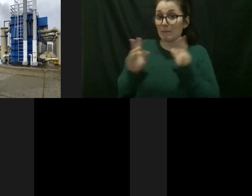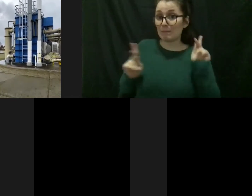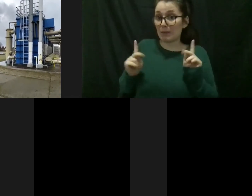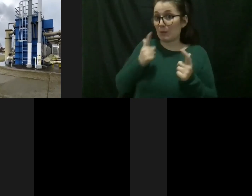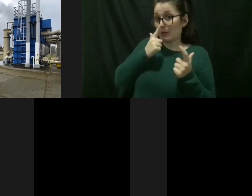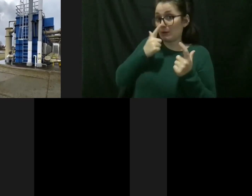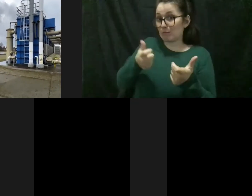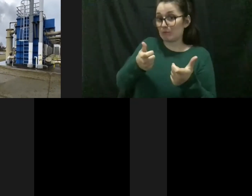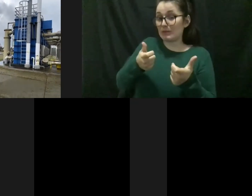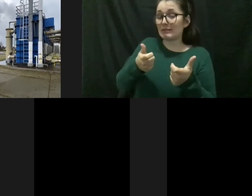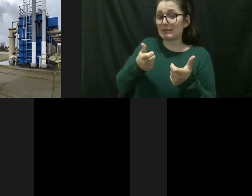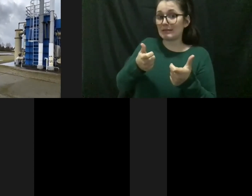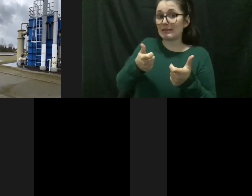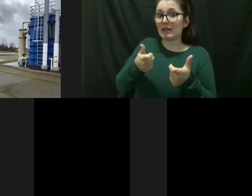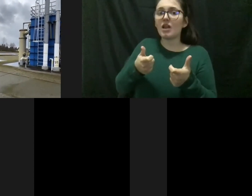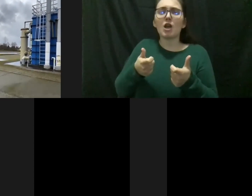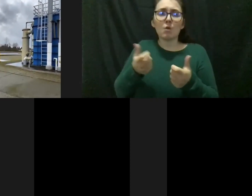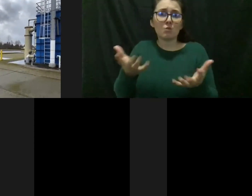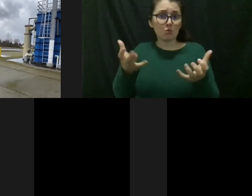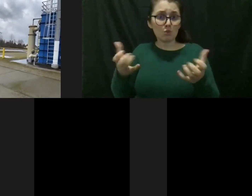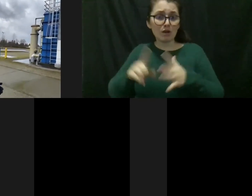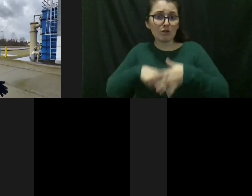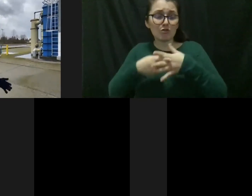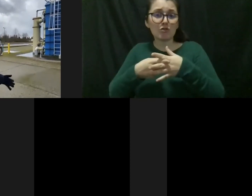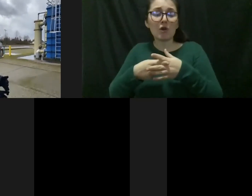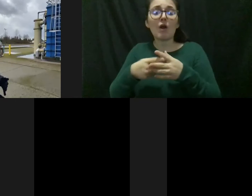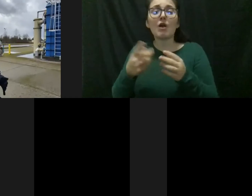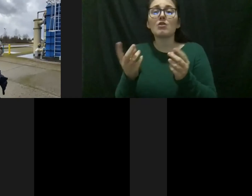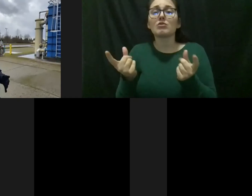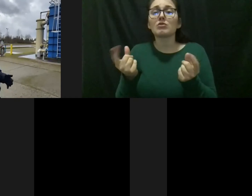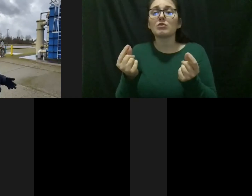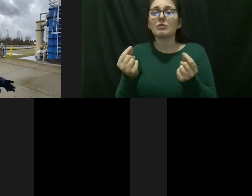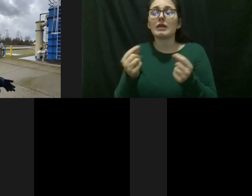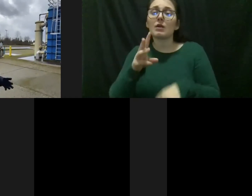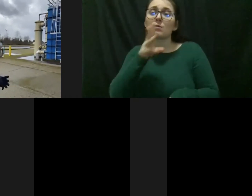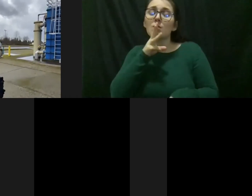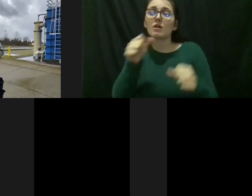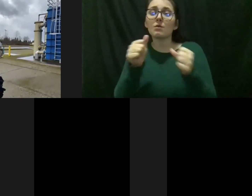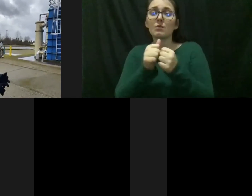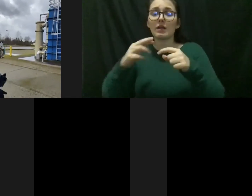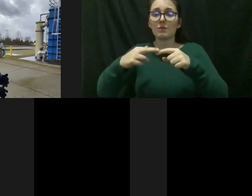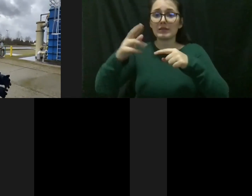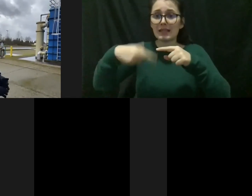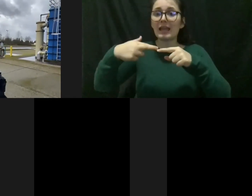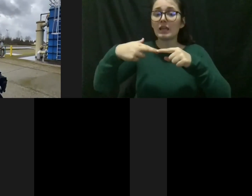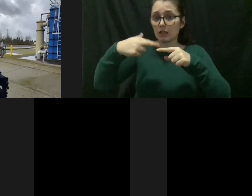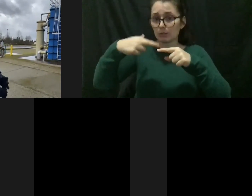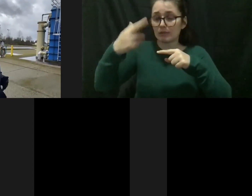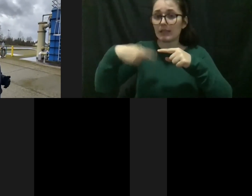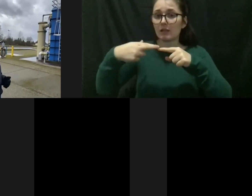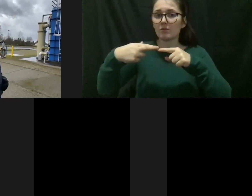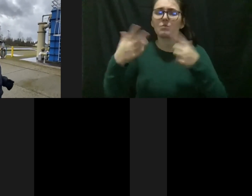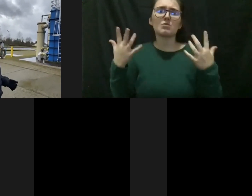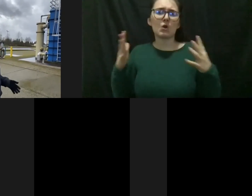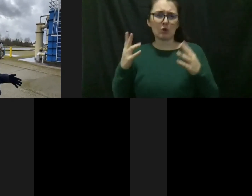we do have a free RV and boat dump station here at the plant. It's open 24 hours for